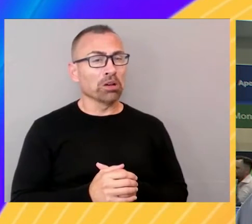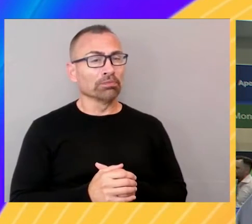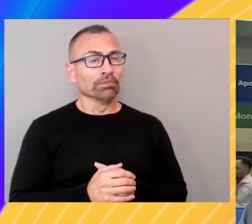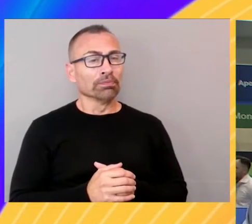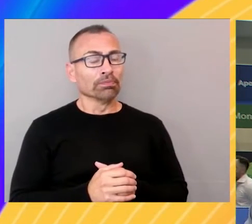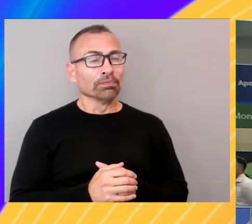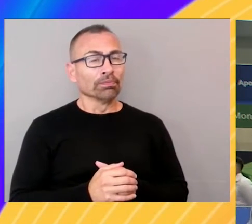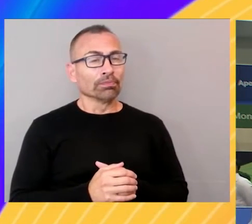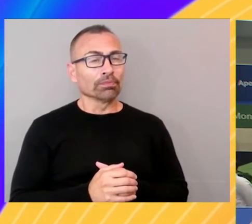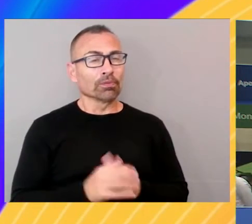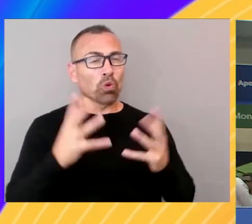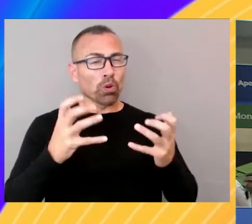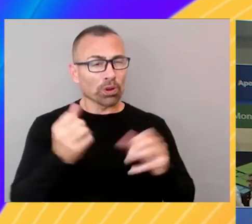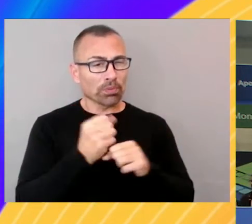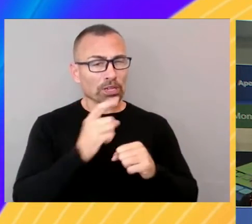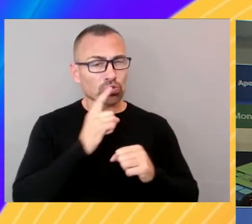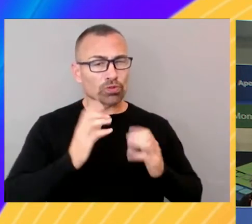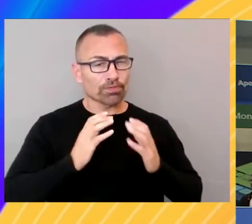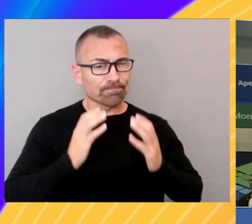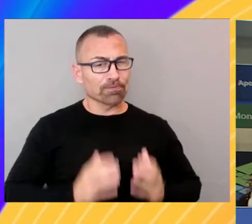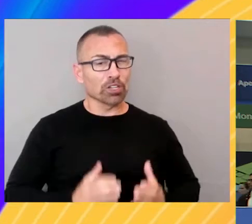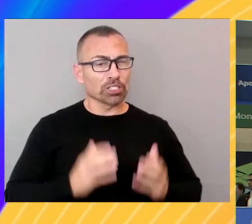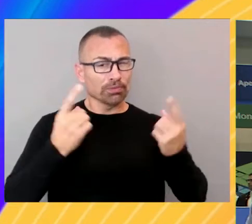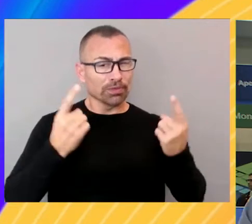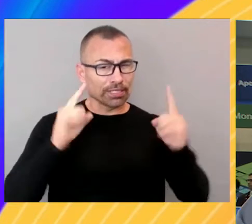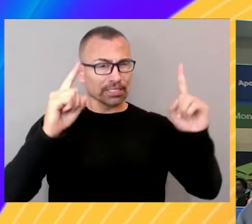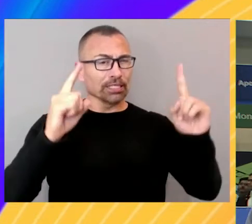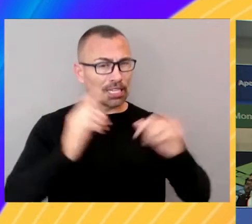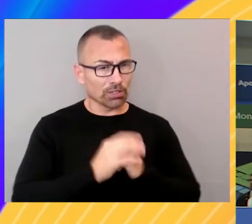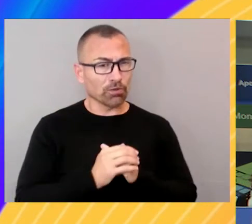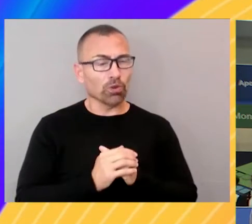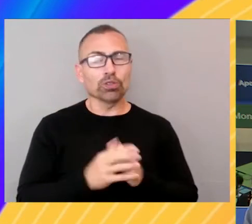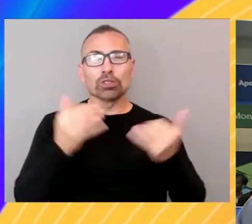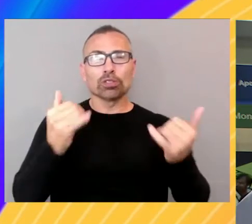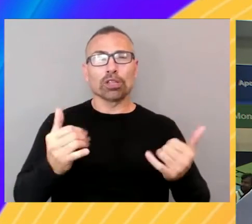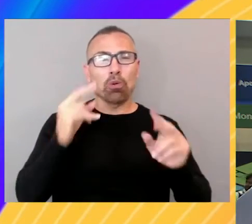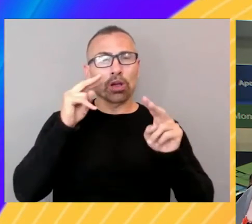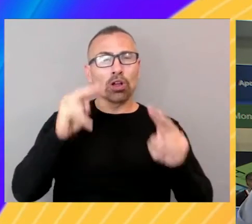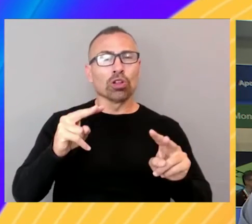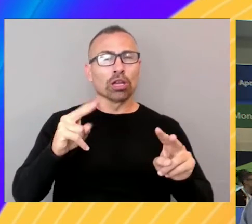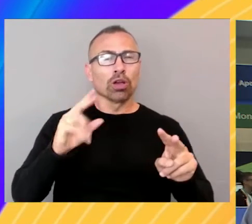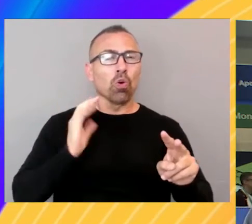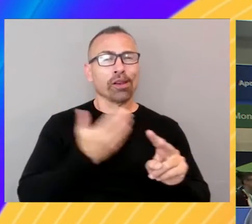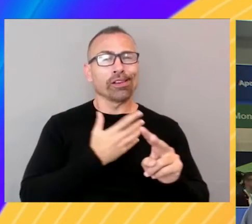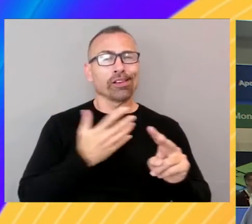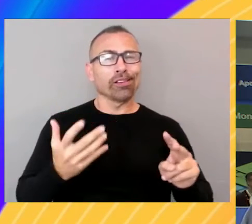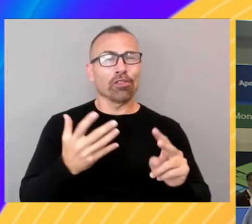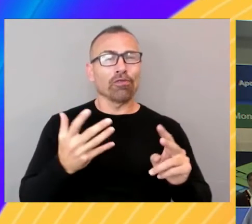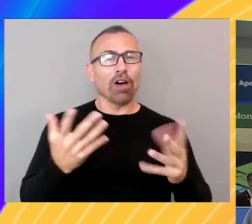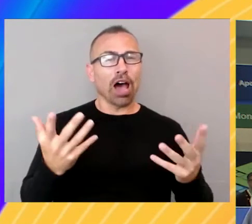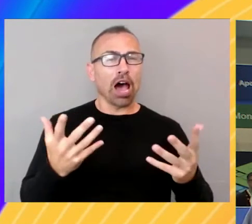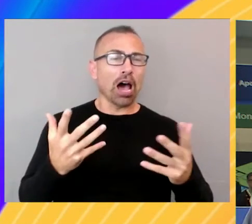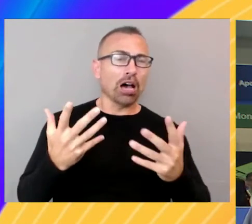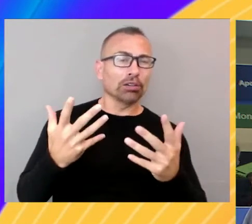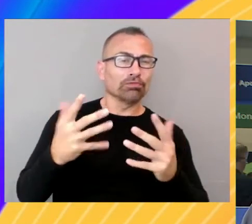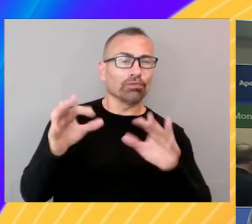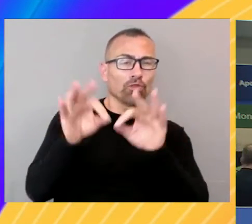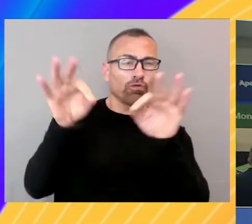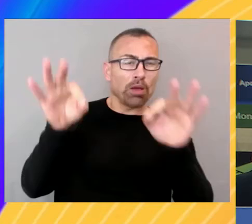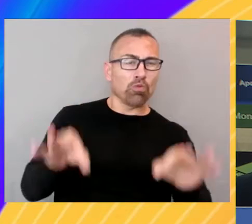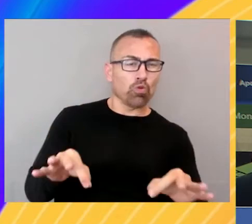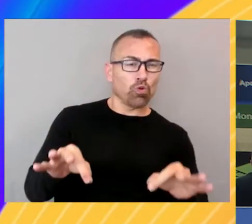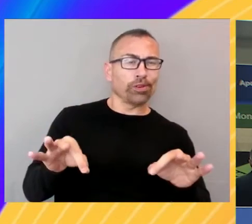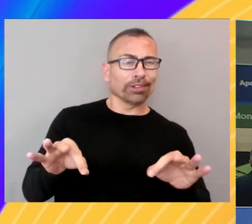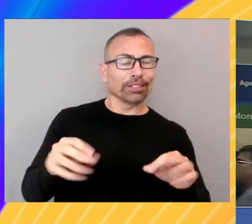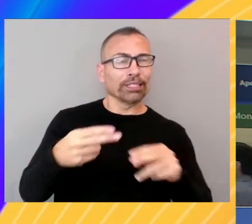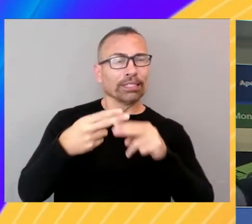said, let's talk about the well-architected framework, or a lot of our solutions architects are familiar with the well-architected review. And this is a